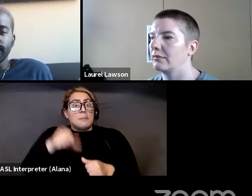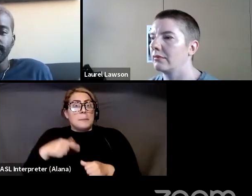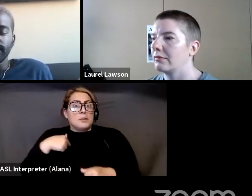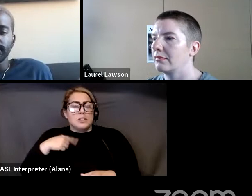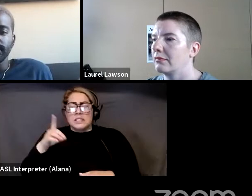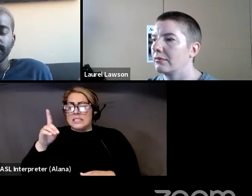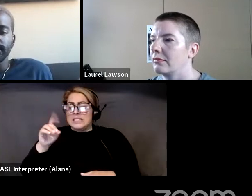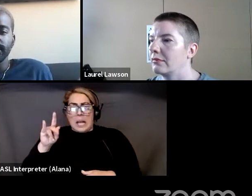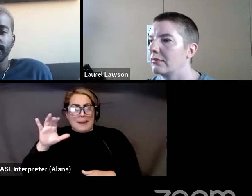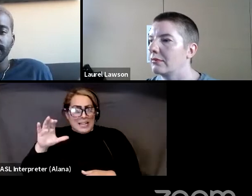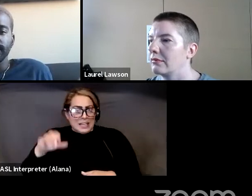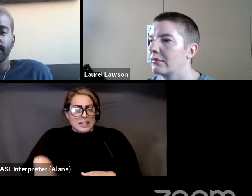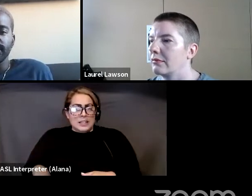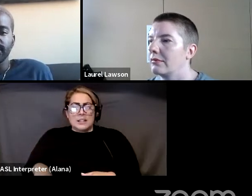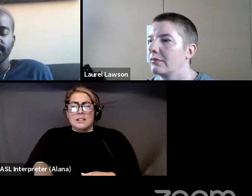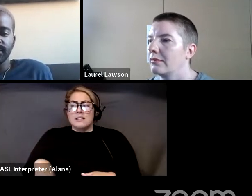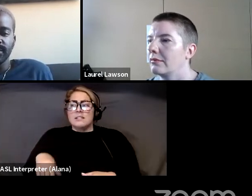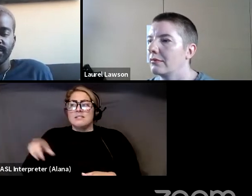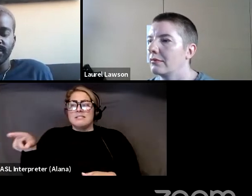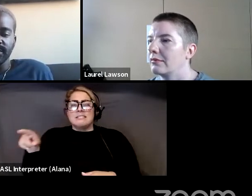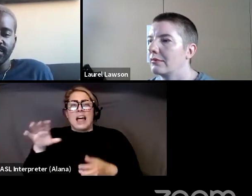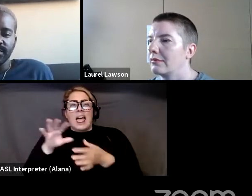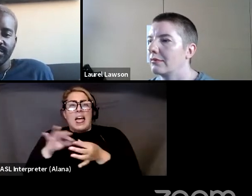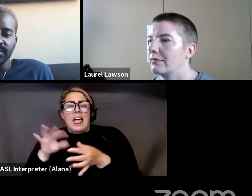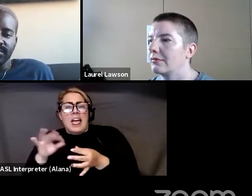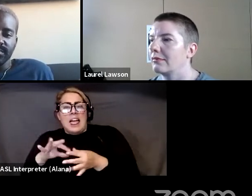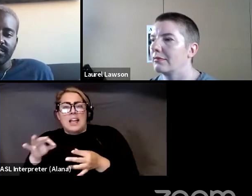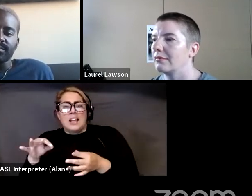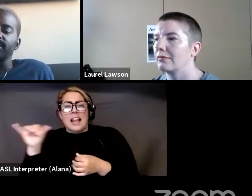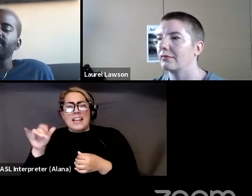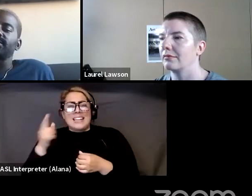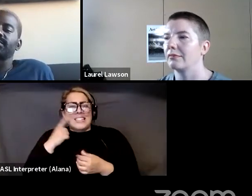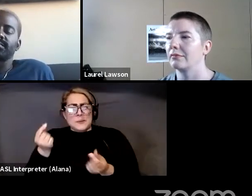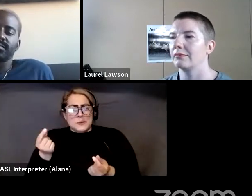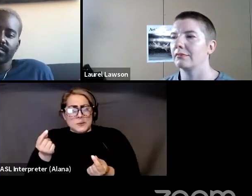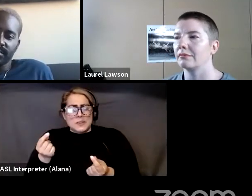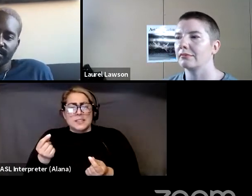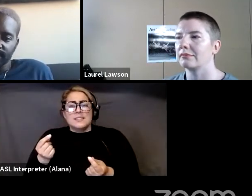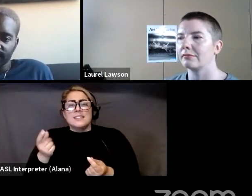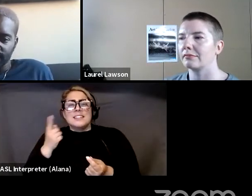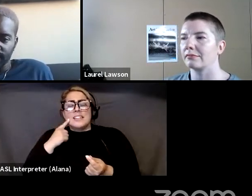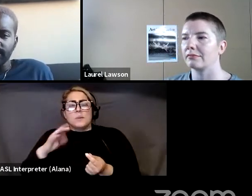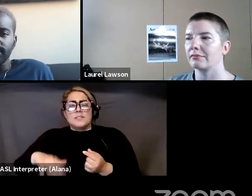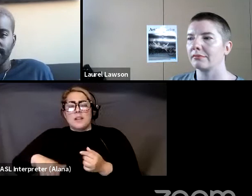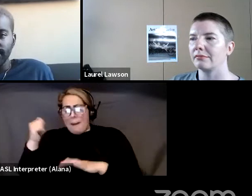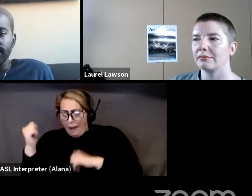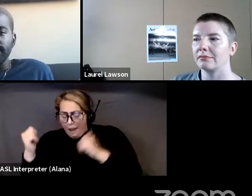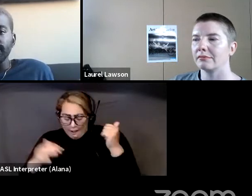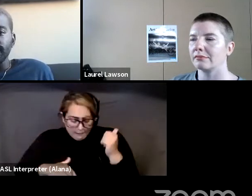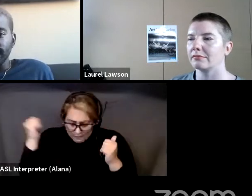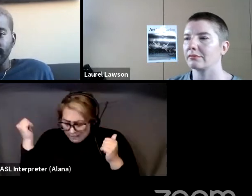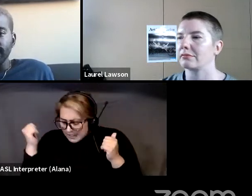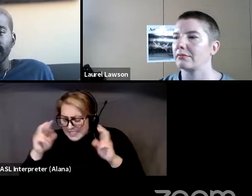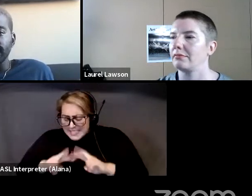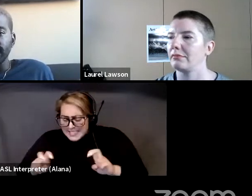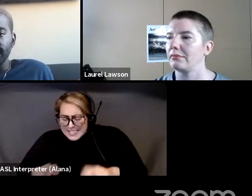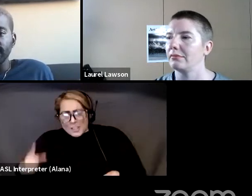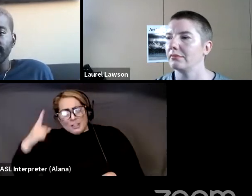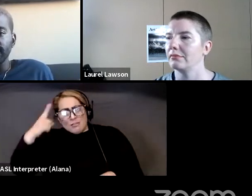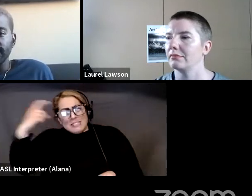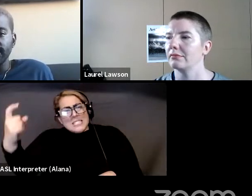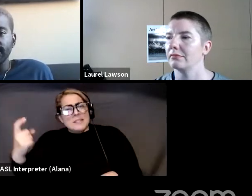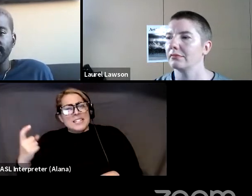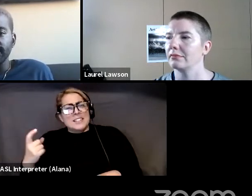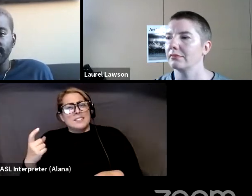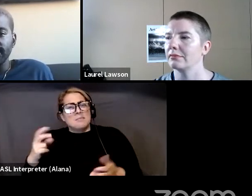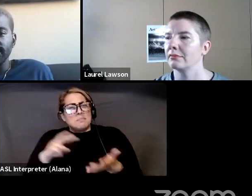like, you know, kind of like unpacking what dreaming entails and requires, and was